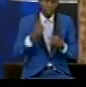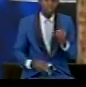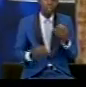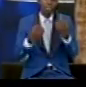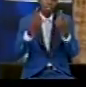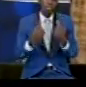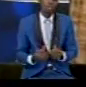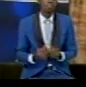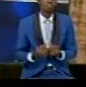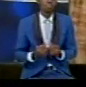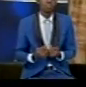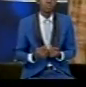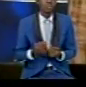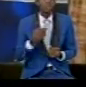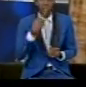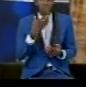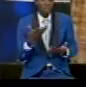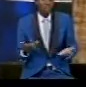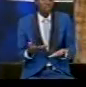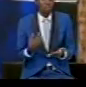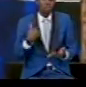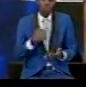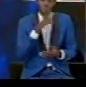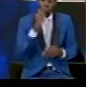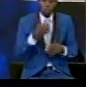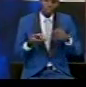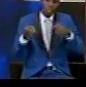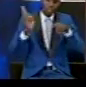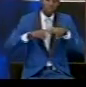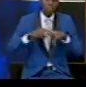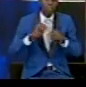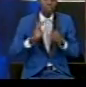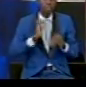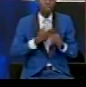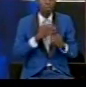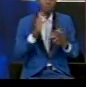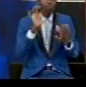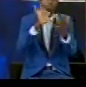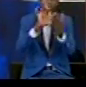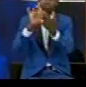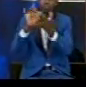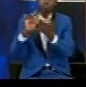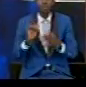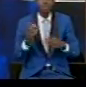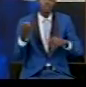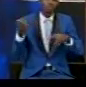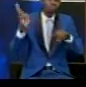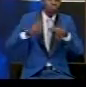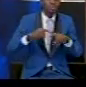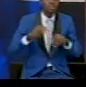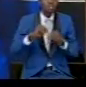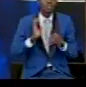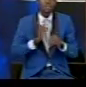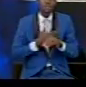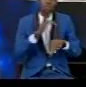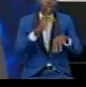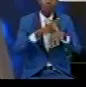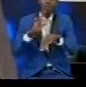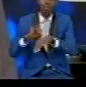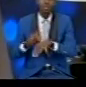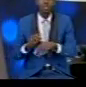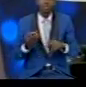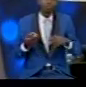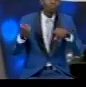come. It says we must increase in our reach, we must increase in our touch, we must increase in